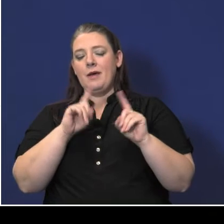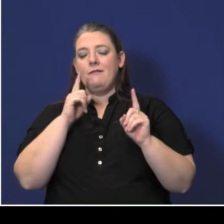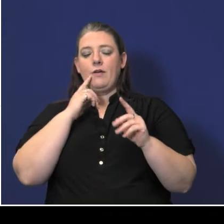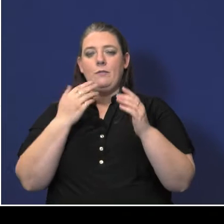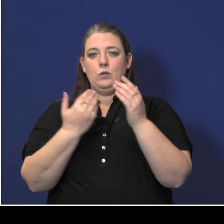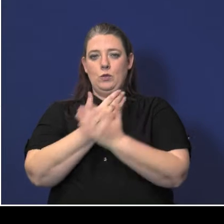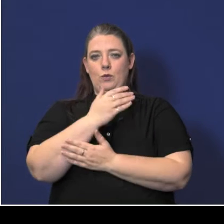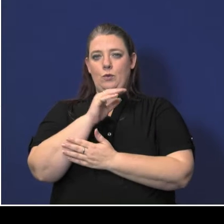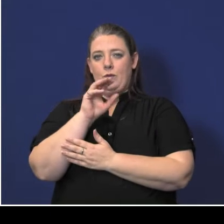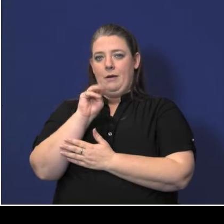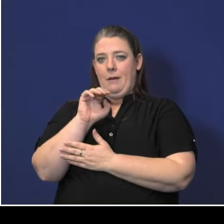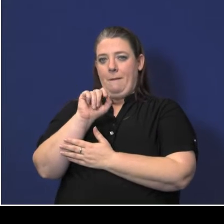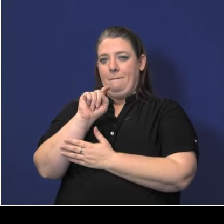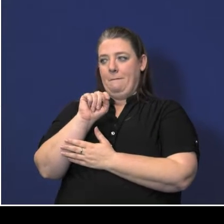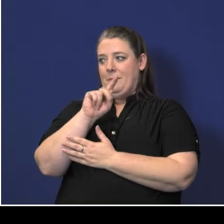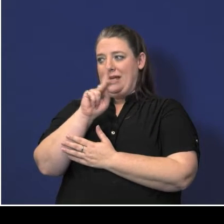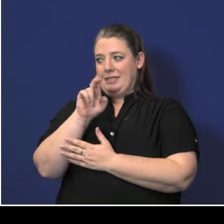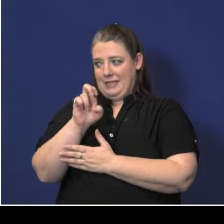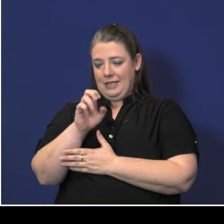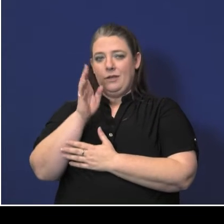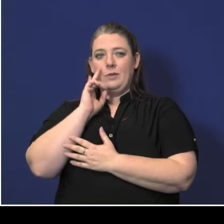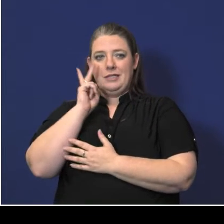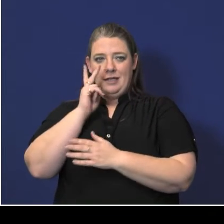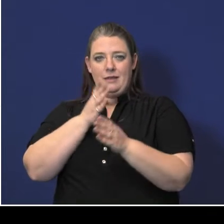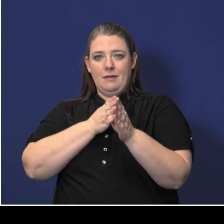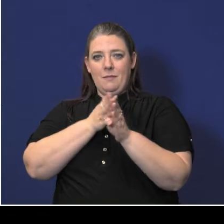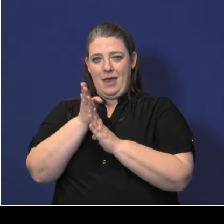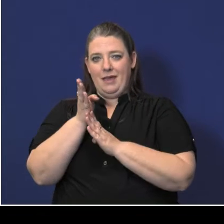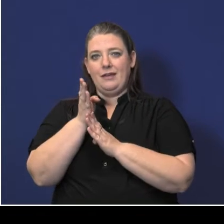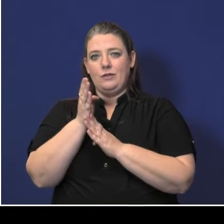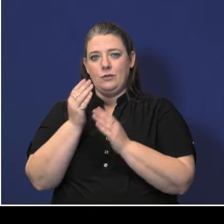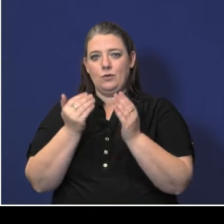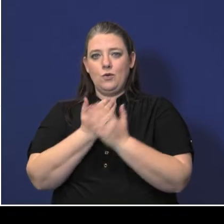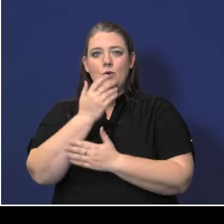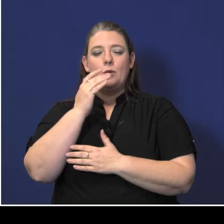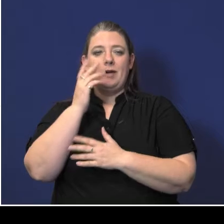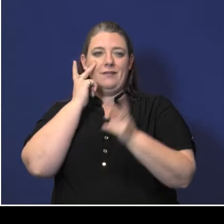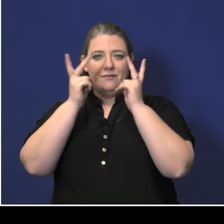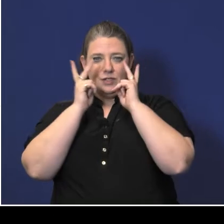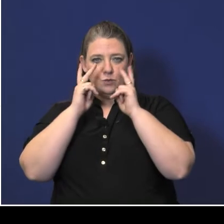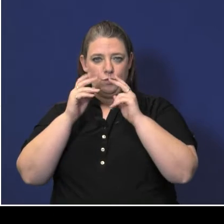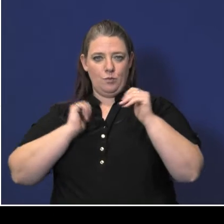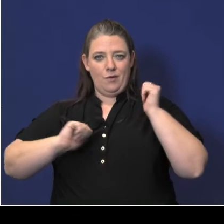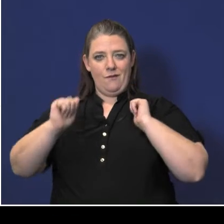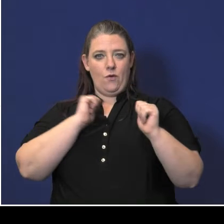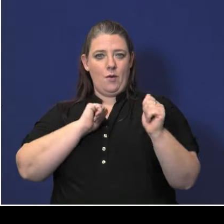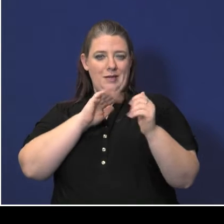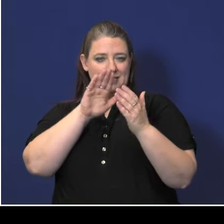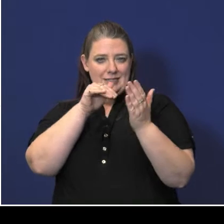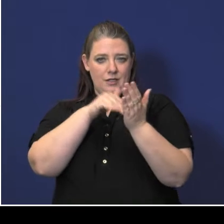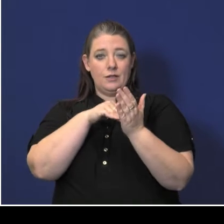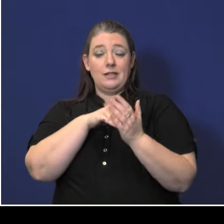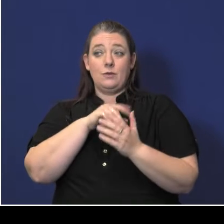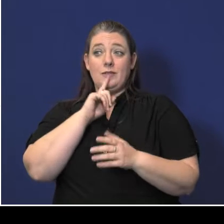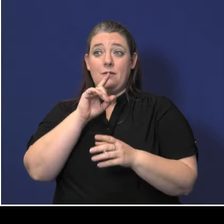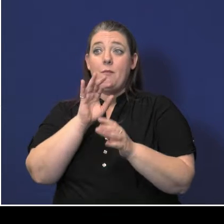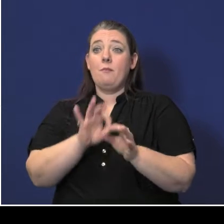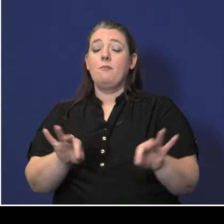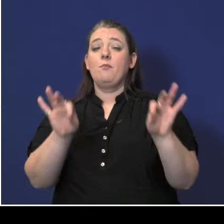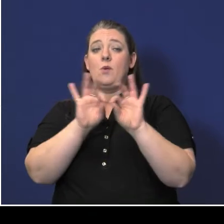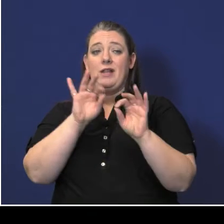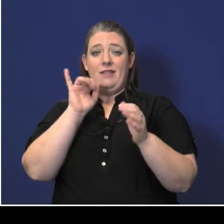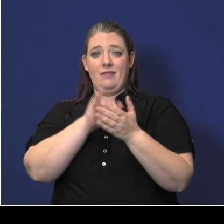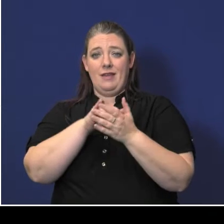Maskey, and this is kind of the main approach that we'll get to see the new Visual and Performing Arts Center. And again, it is very important in the Visual Performing Arts Centers